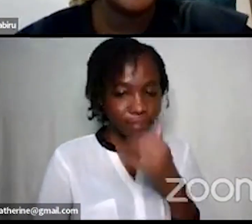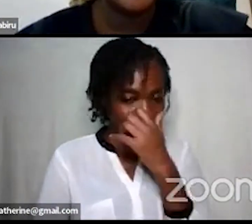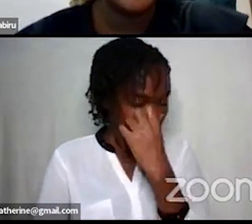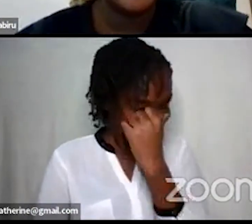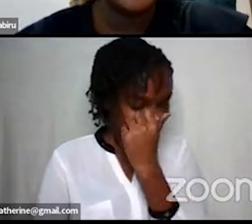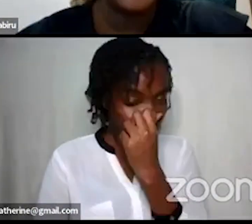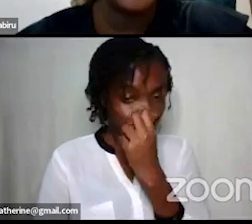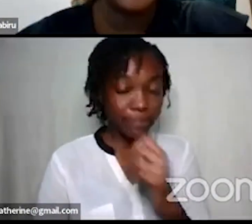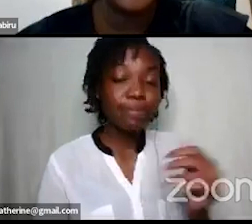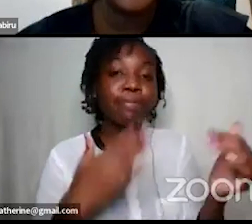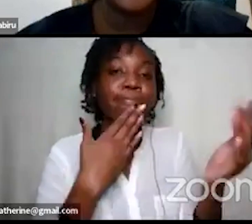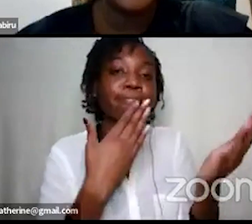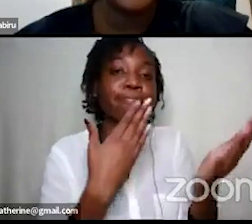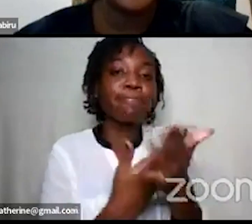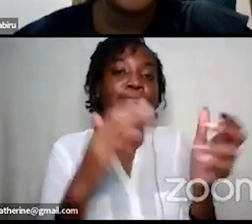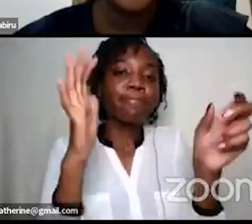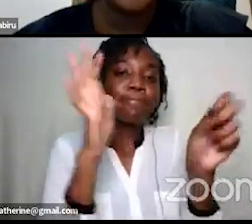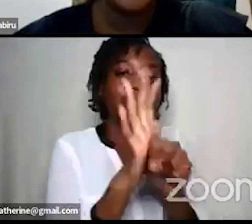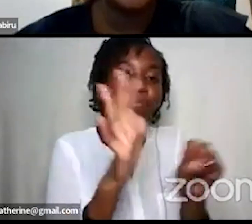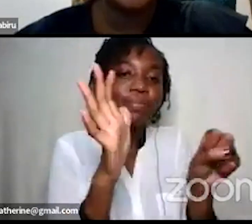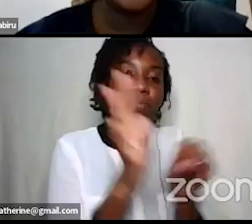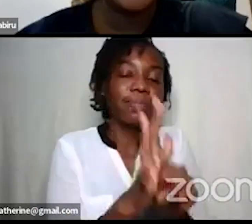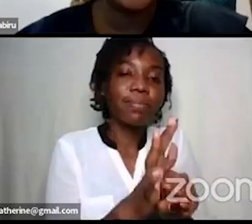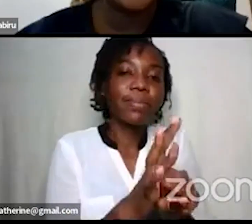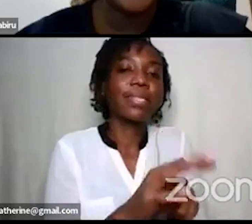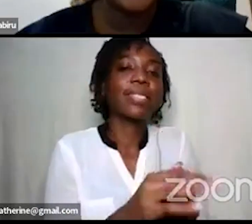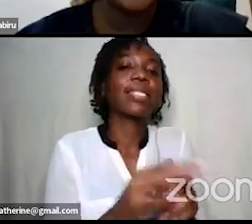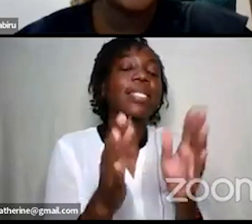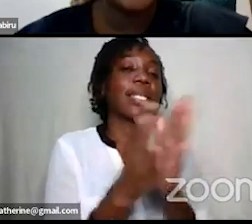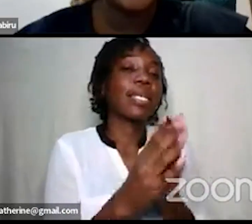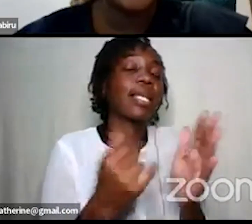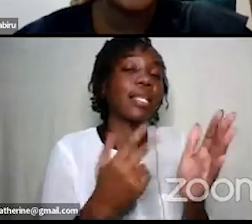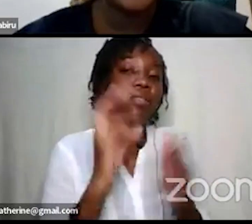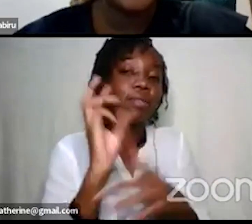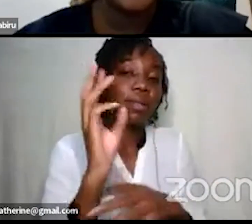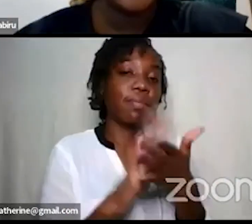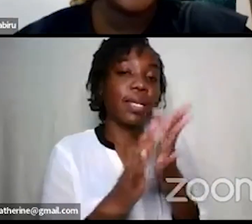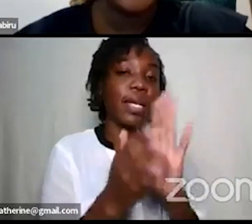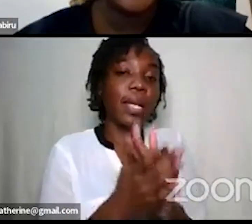so much, Kevin. We shall seek to be ambassadors. And